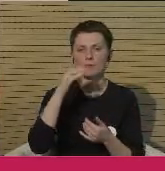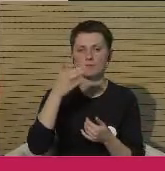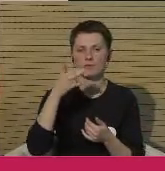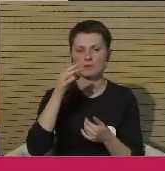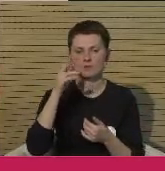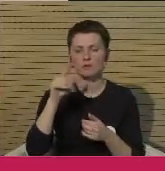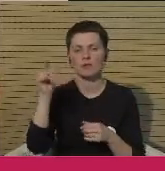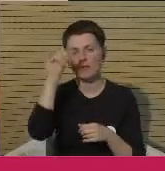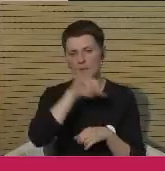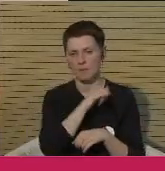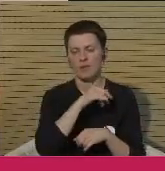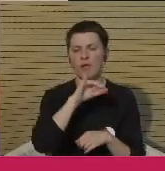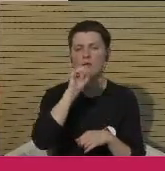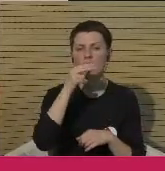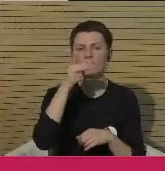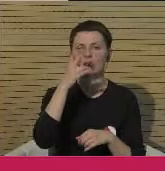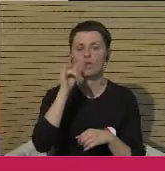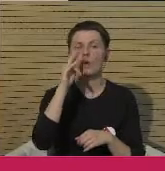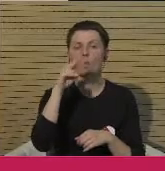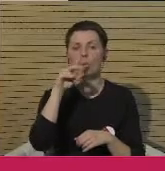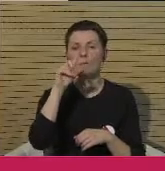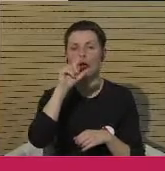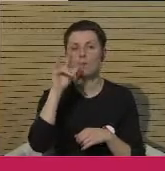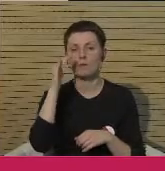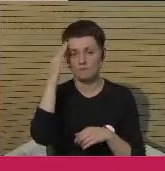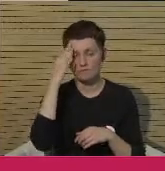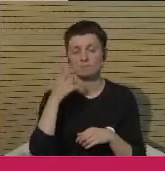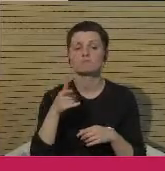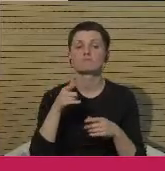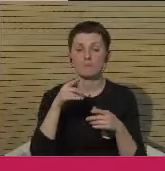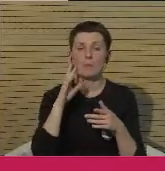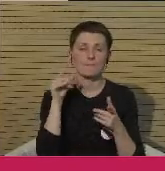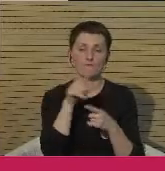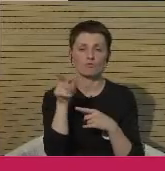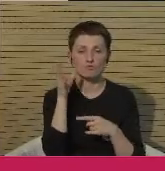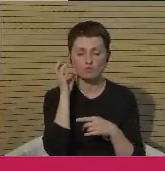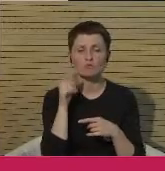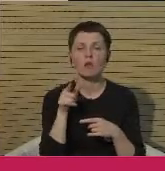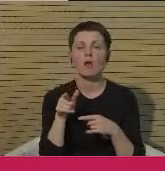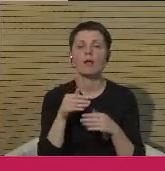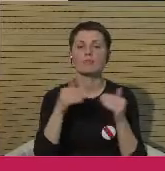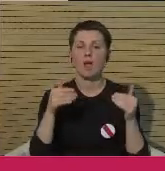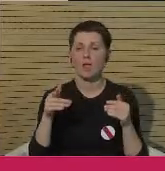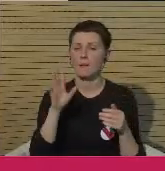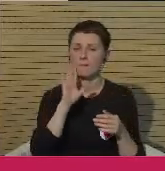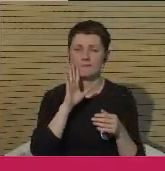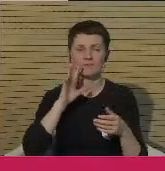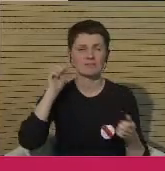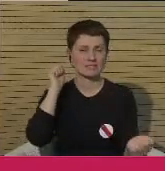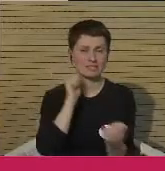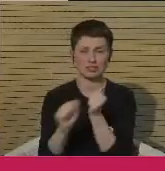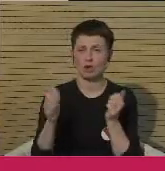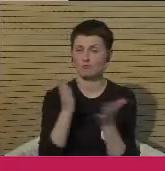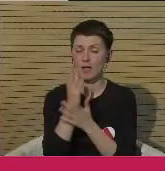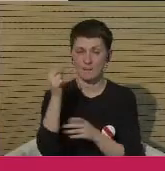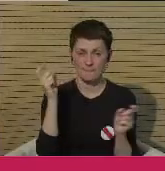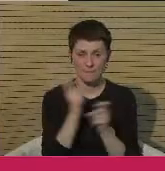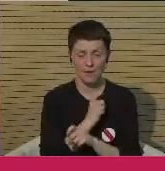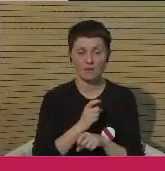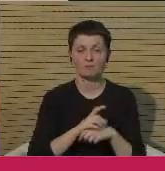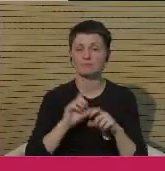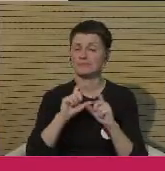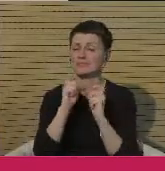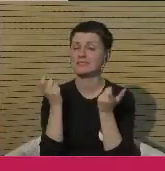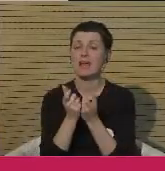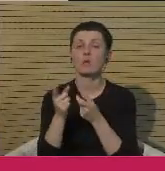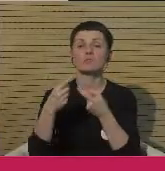is a story, basically, of a national theater in Minsk, Jan Kupa, which was destroyed